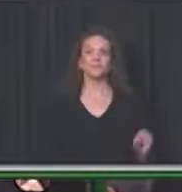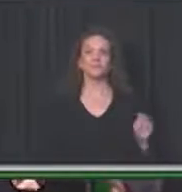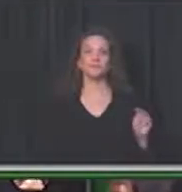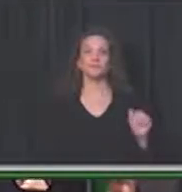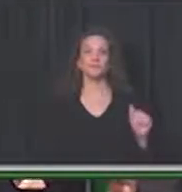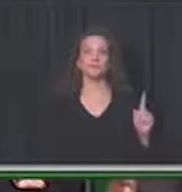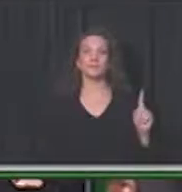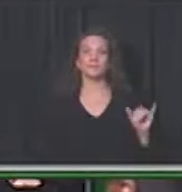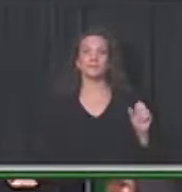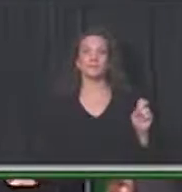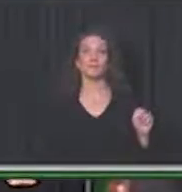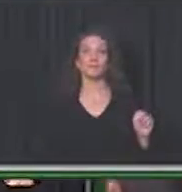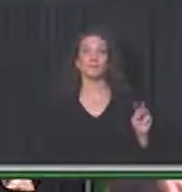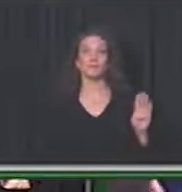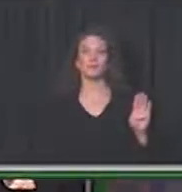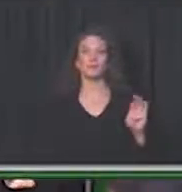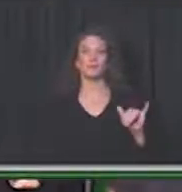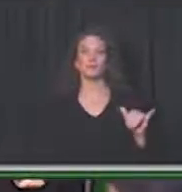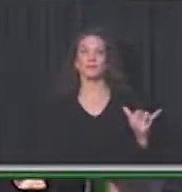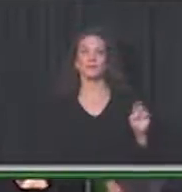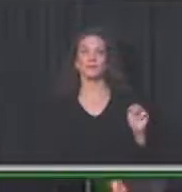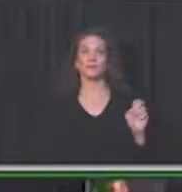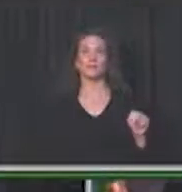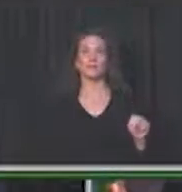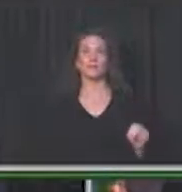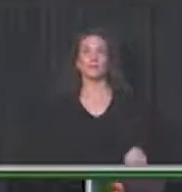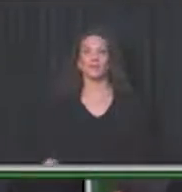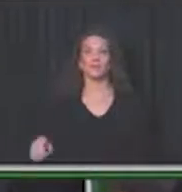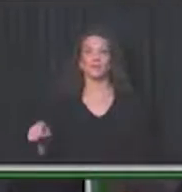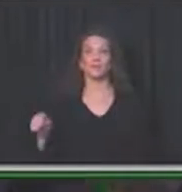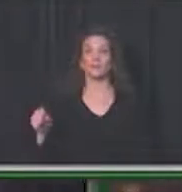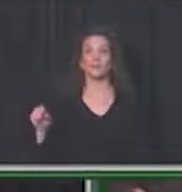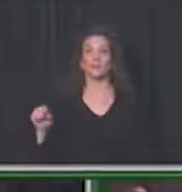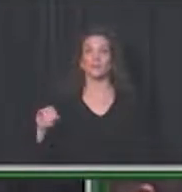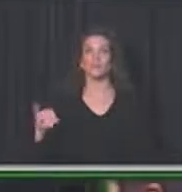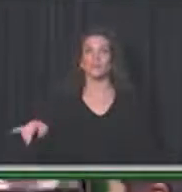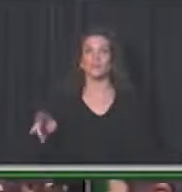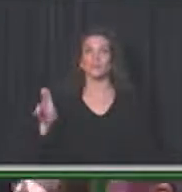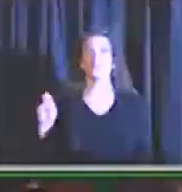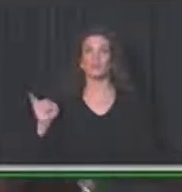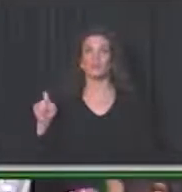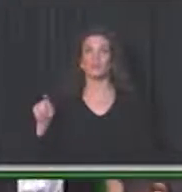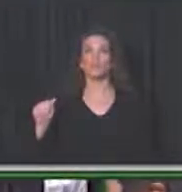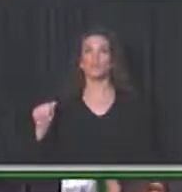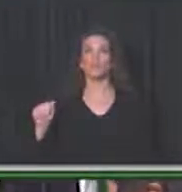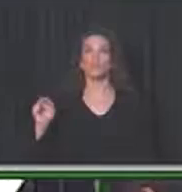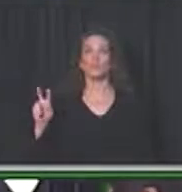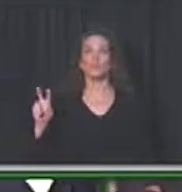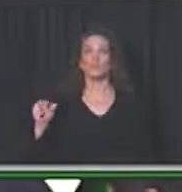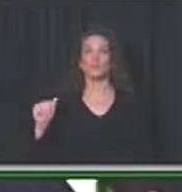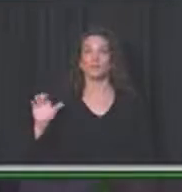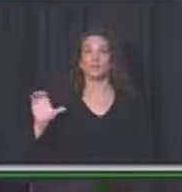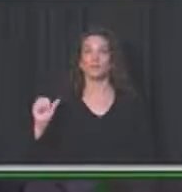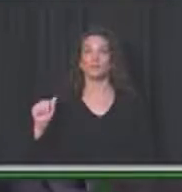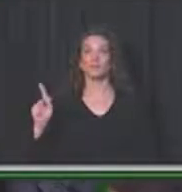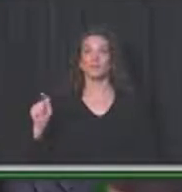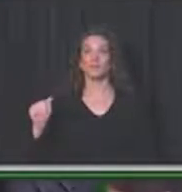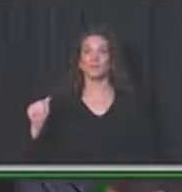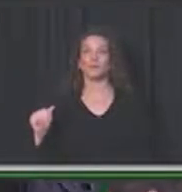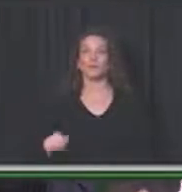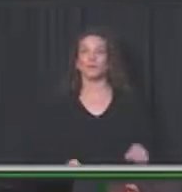Madison Brayman. Julita Destiny Fakalata. Elizabeth Berrigan.